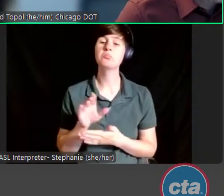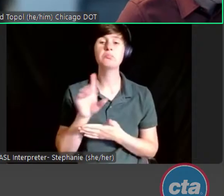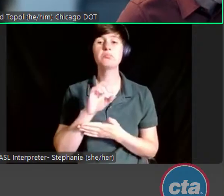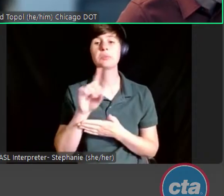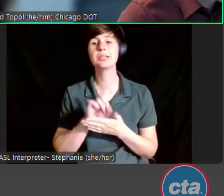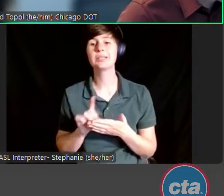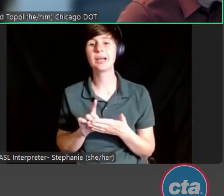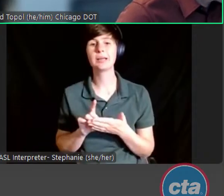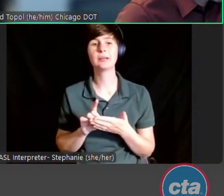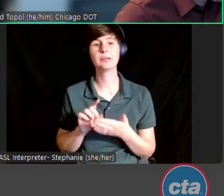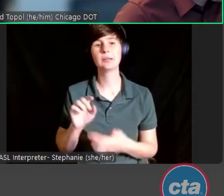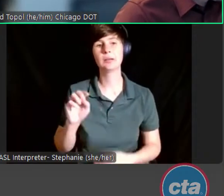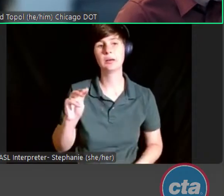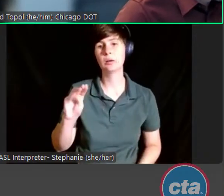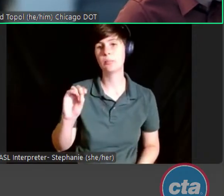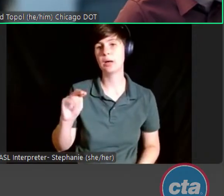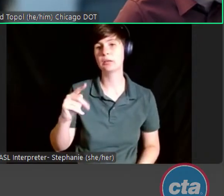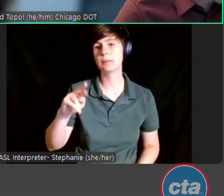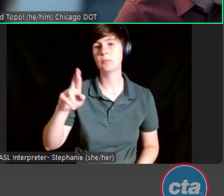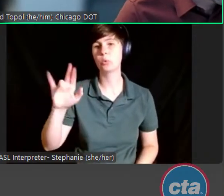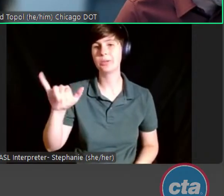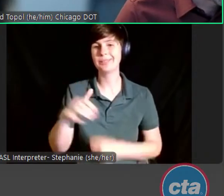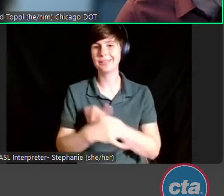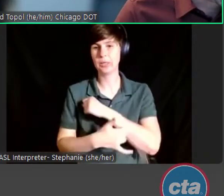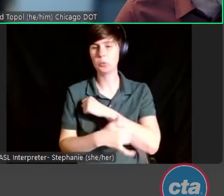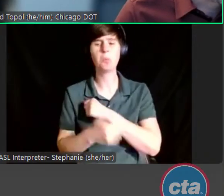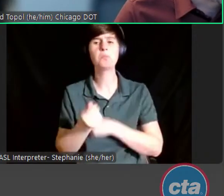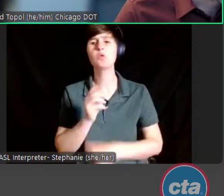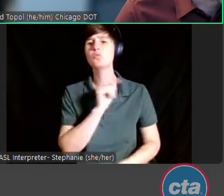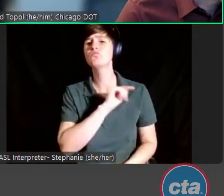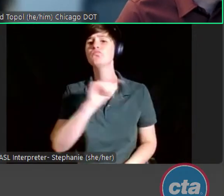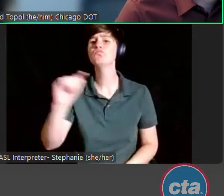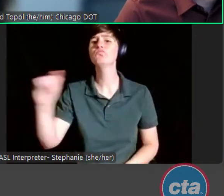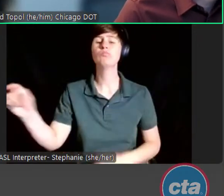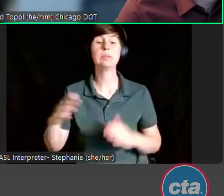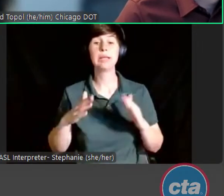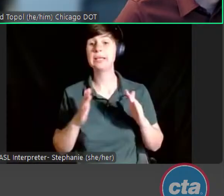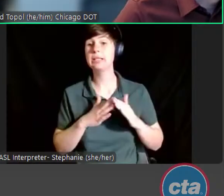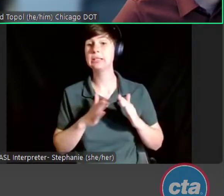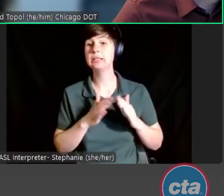Montgomery County. There's a few different other cities out there that have been